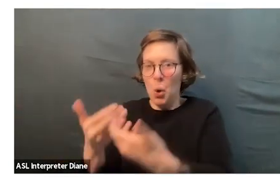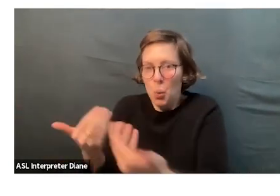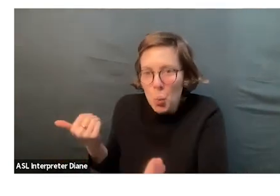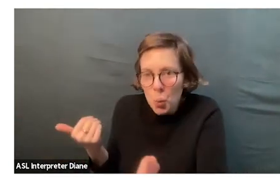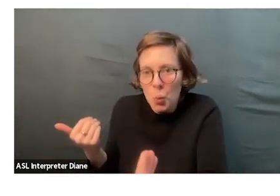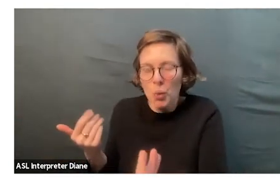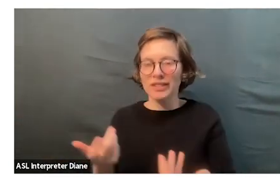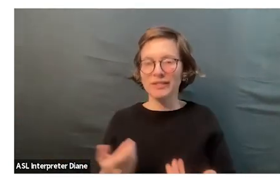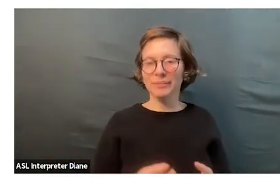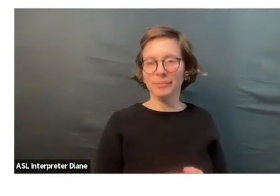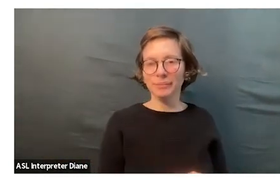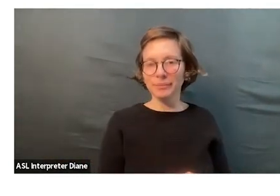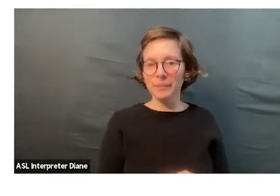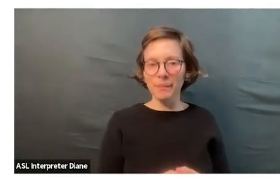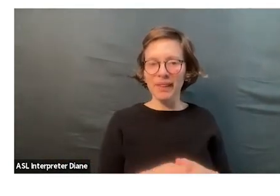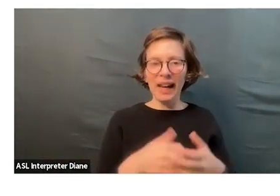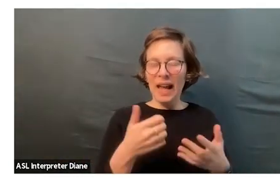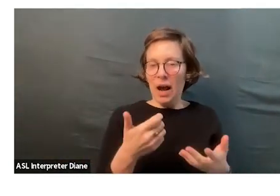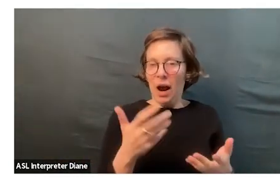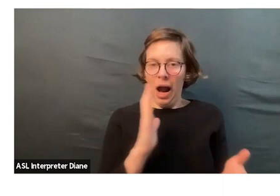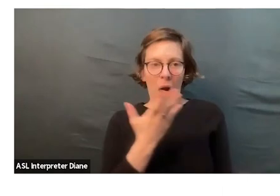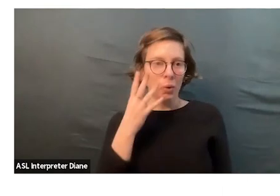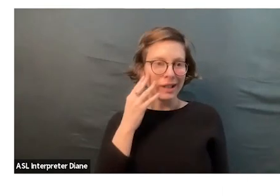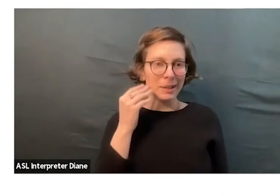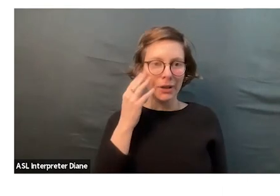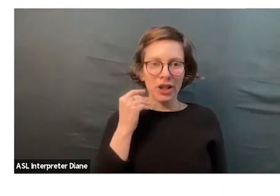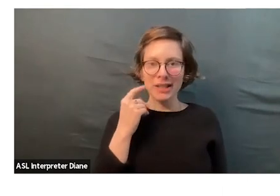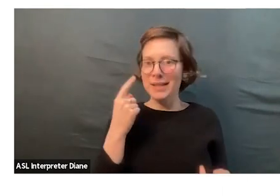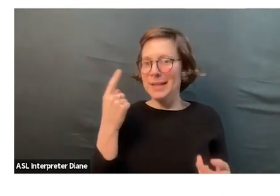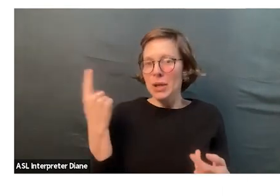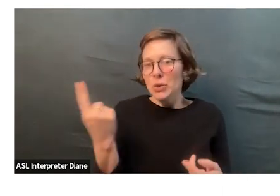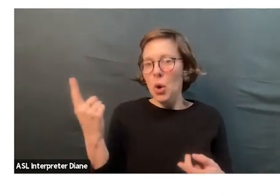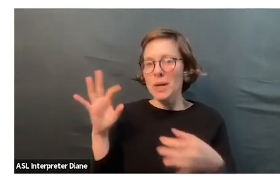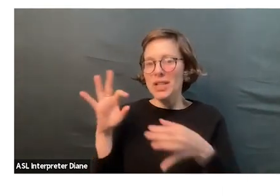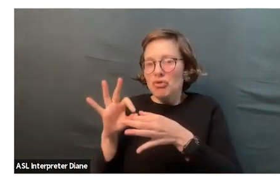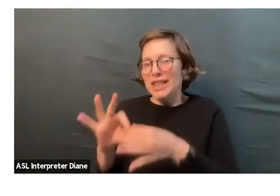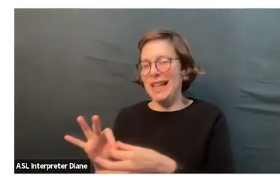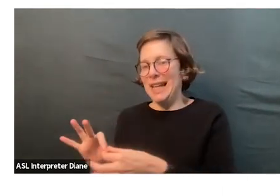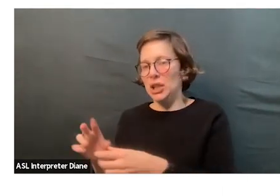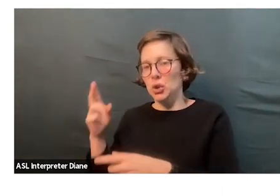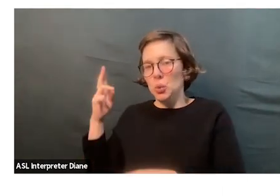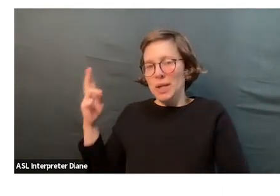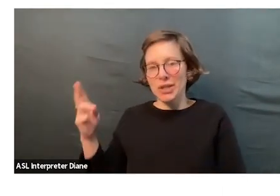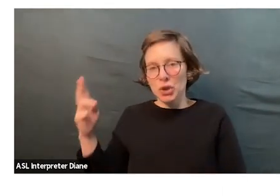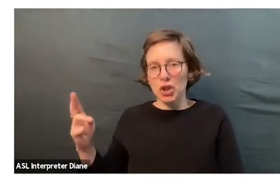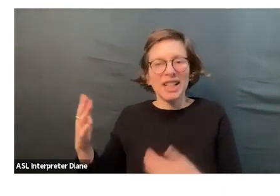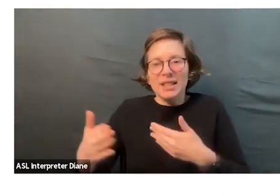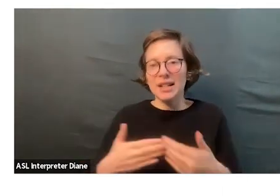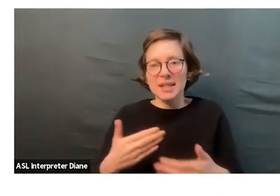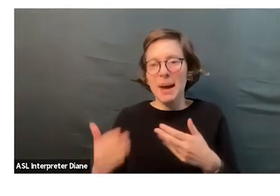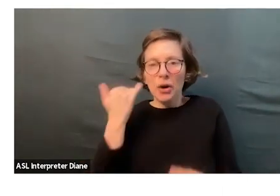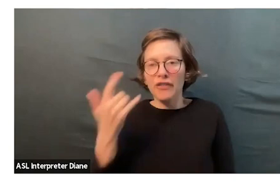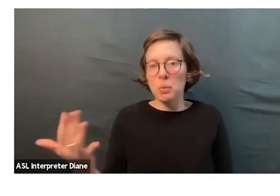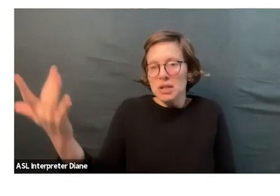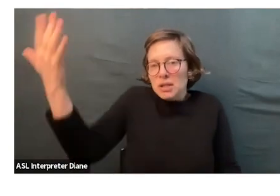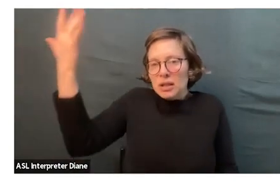these really disturbing examples of the types of thinking that is clearly